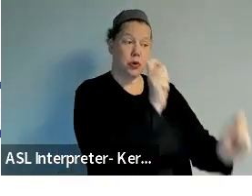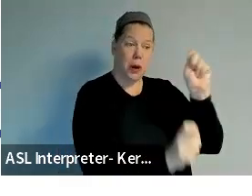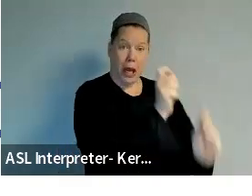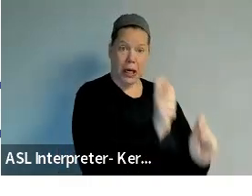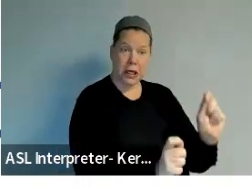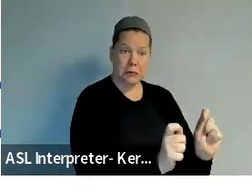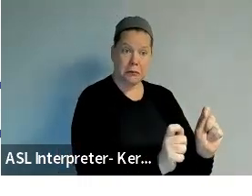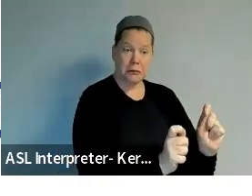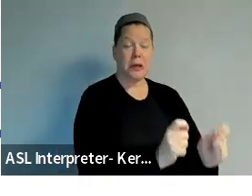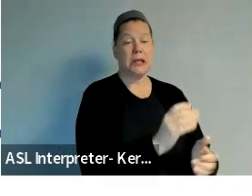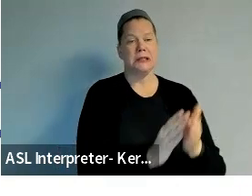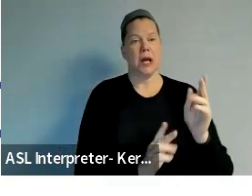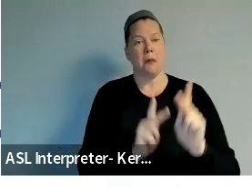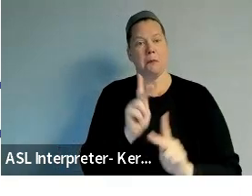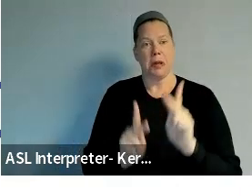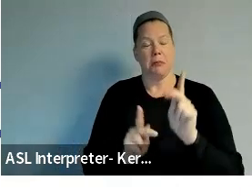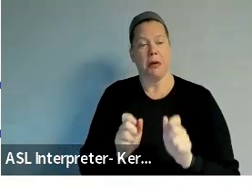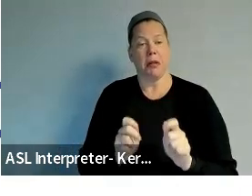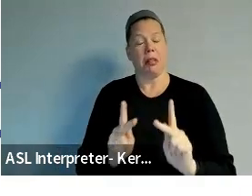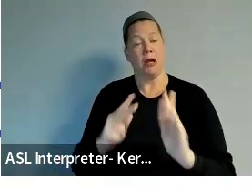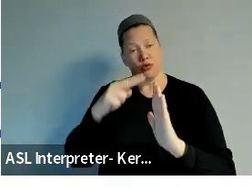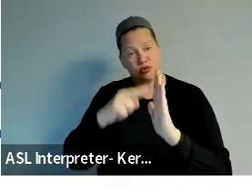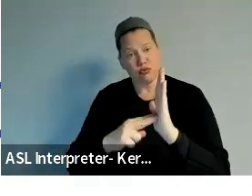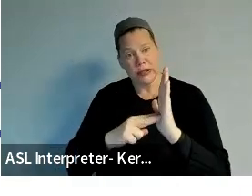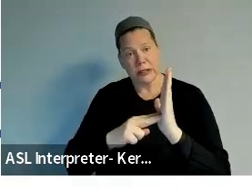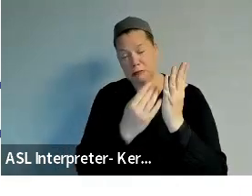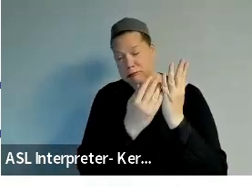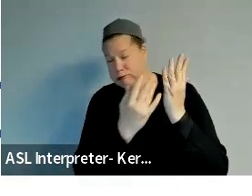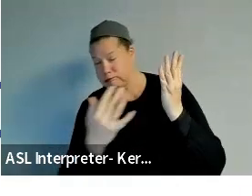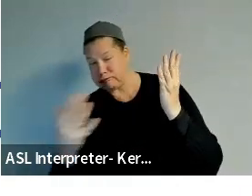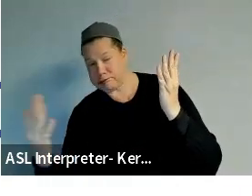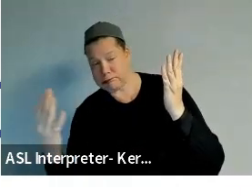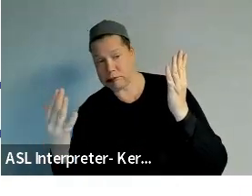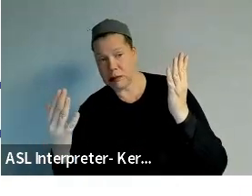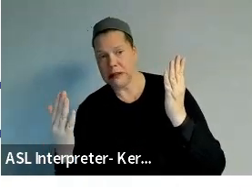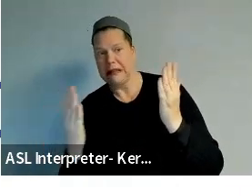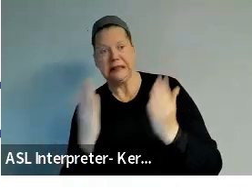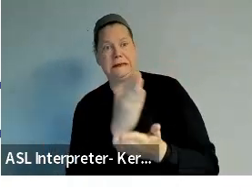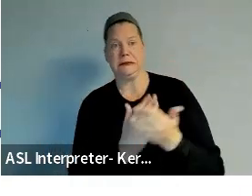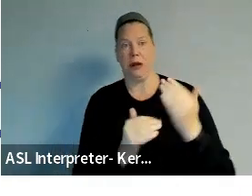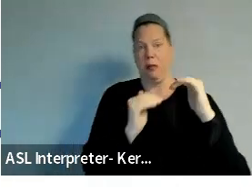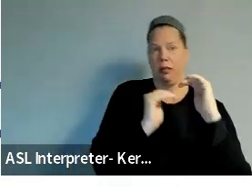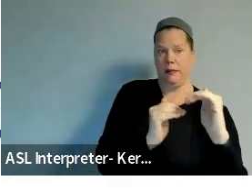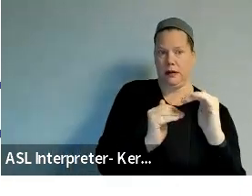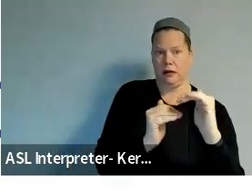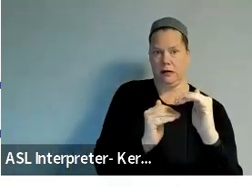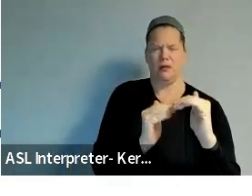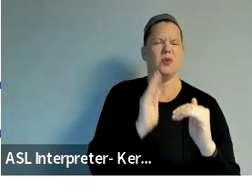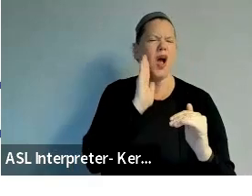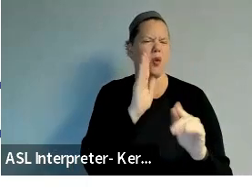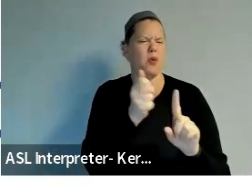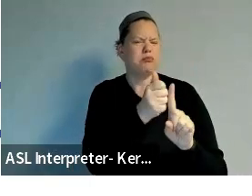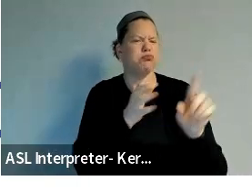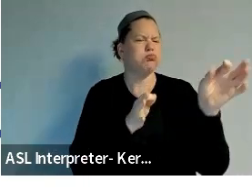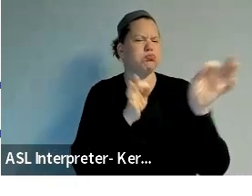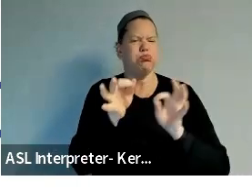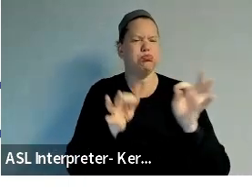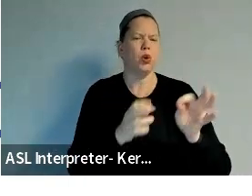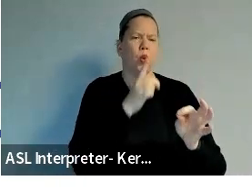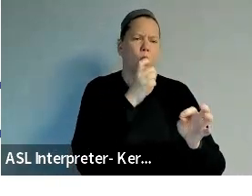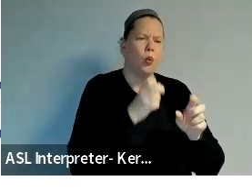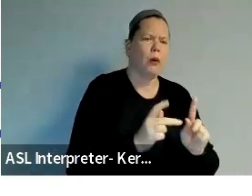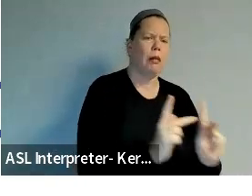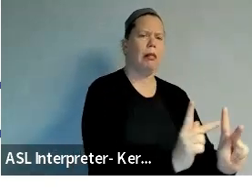information in the system. We will cover each step and role in more detail throughout this presentation.